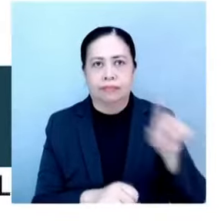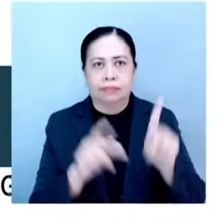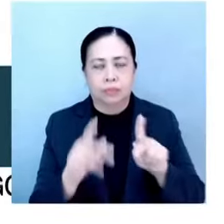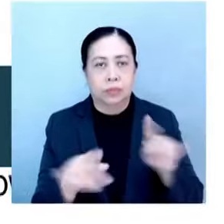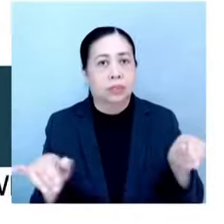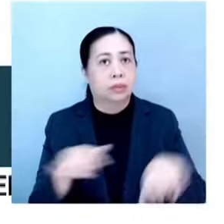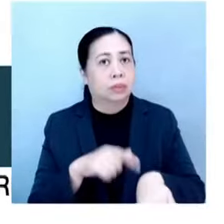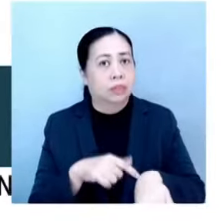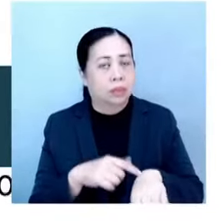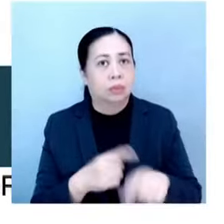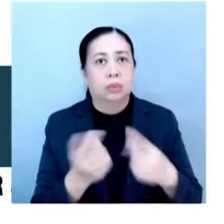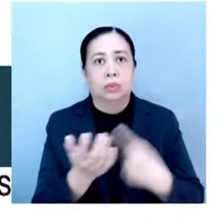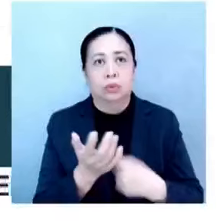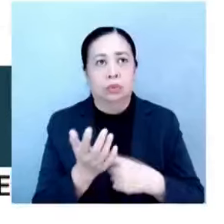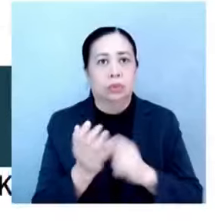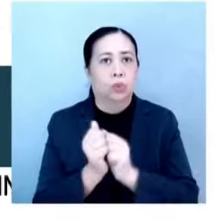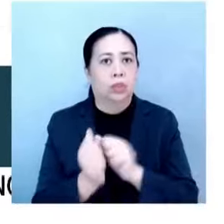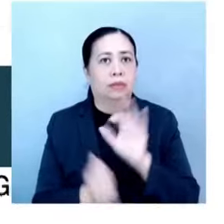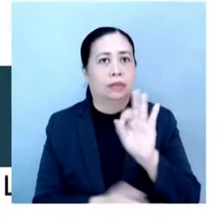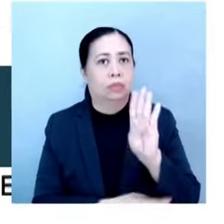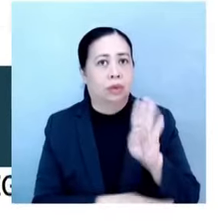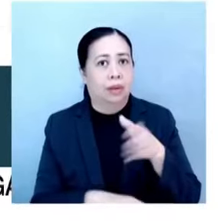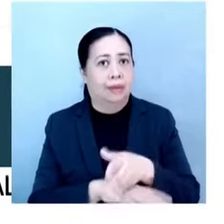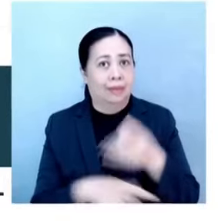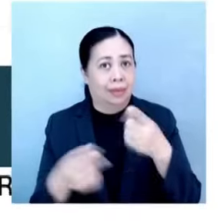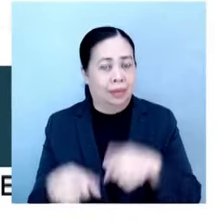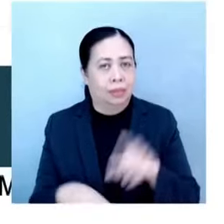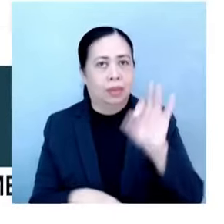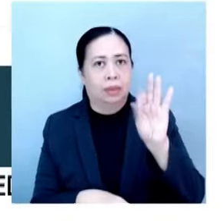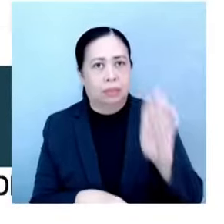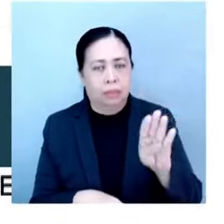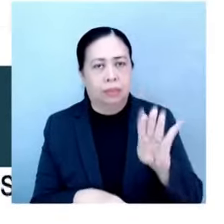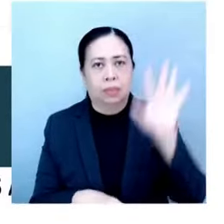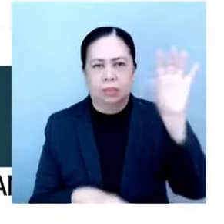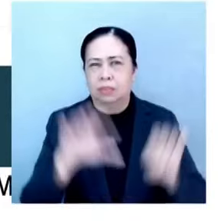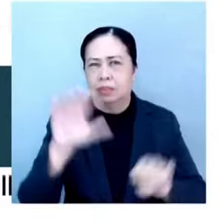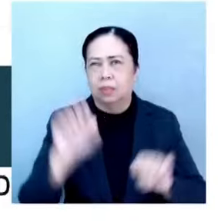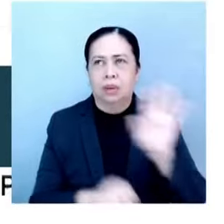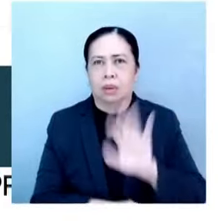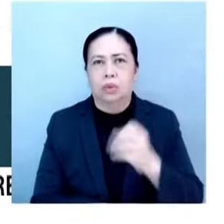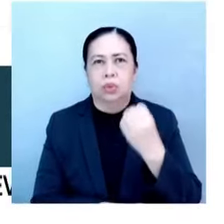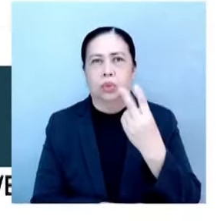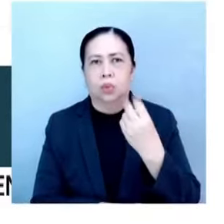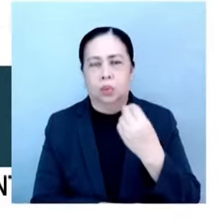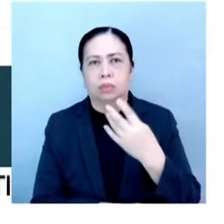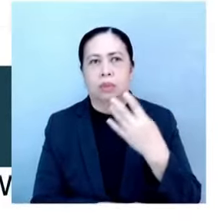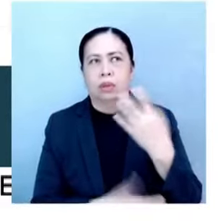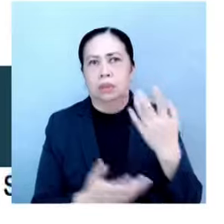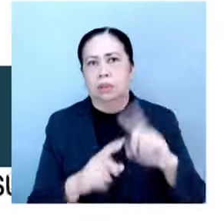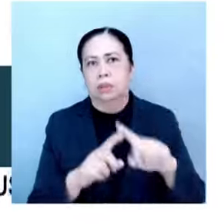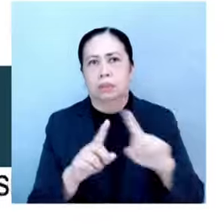we've been talking to Facebook. In fact, after this incident, Facebook brought down around 12 of these 40 or so pages.